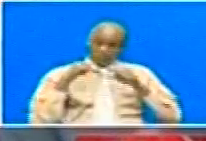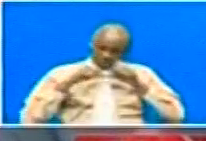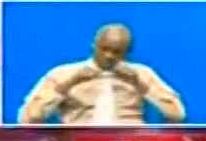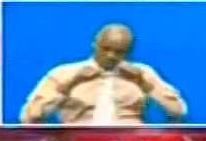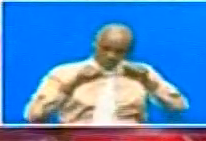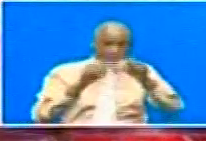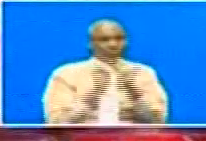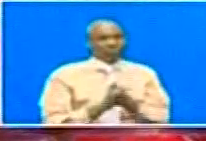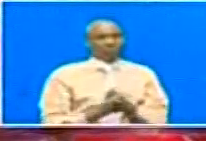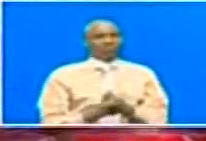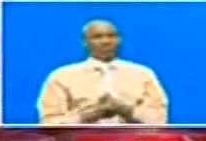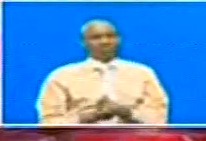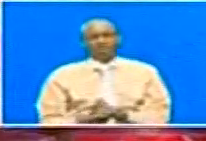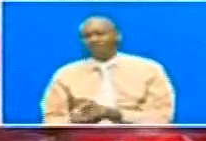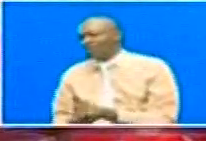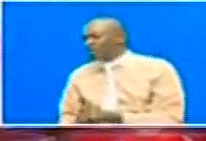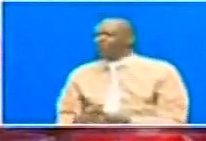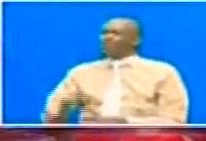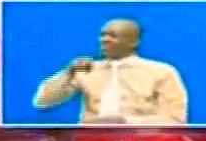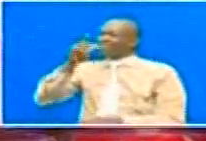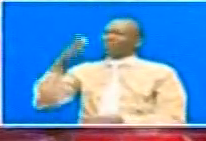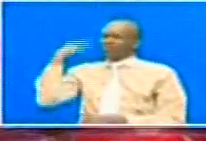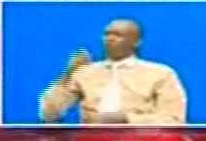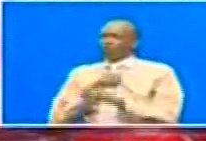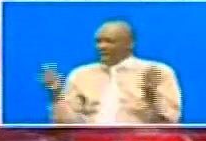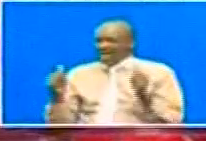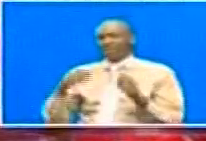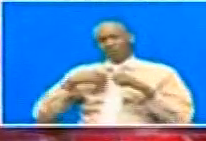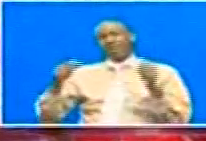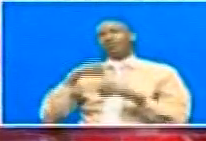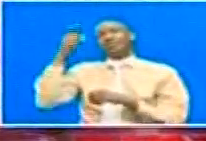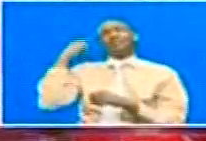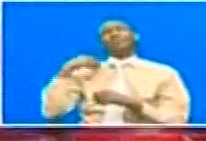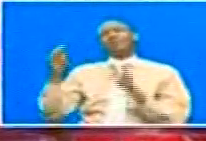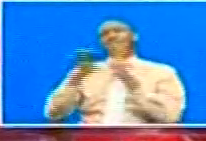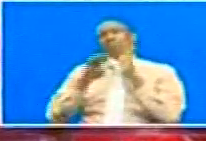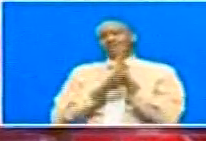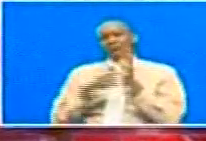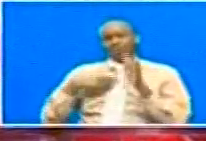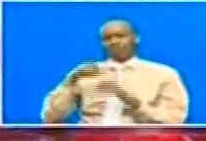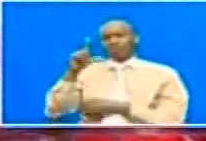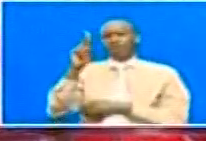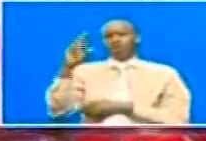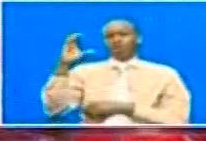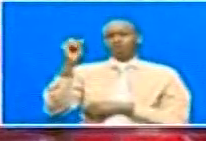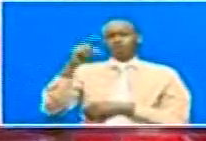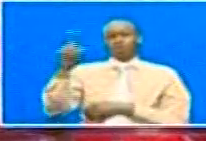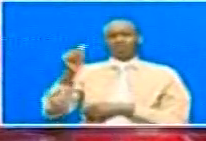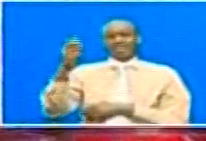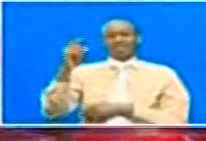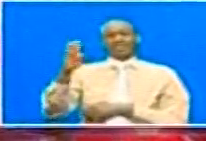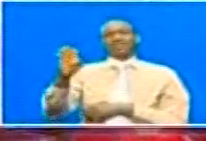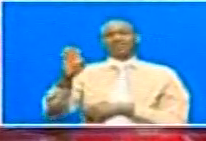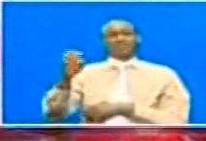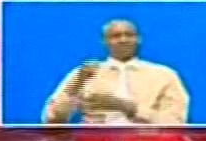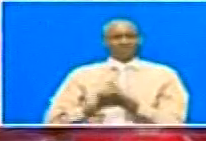the industry. And you've done incredibly well for it, because there was another show you used to do, and you very close to your heart, something about Lucozade. Yes. What was the name?